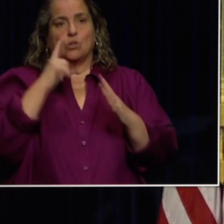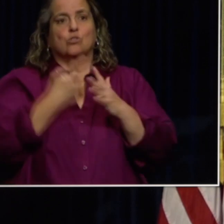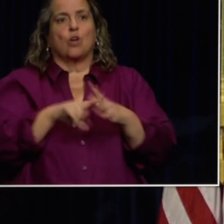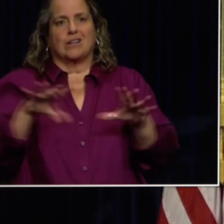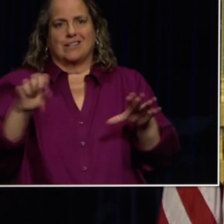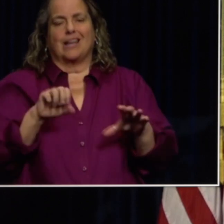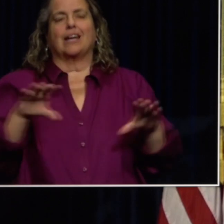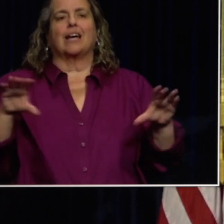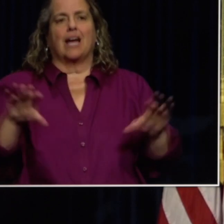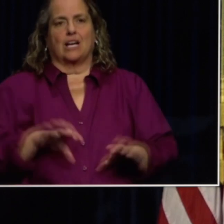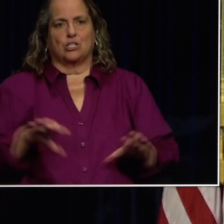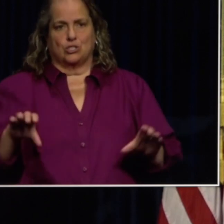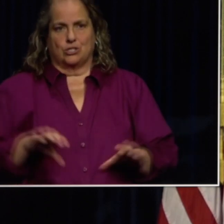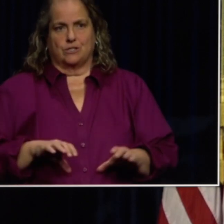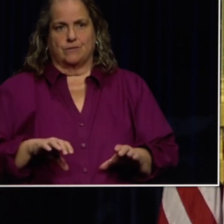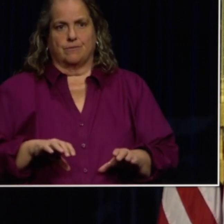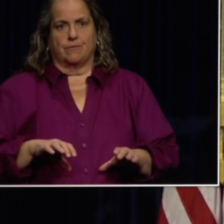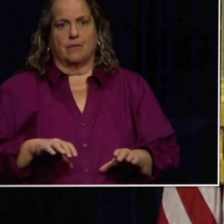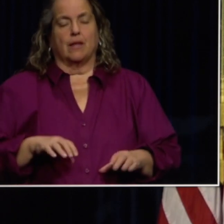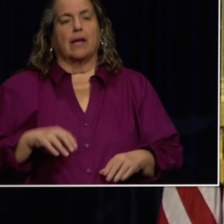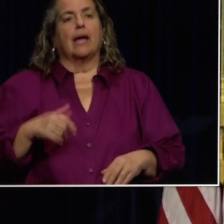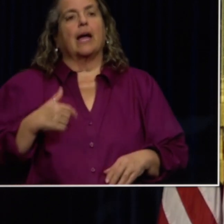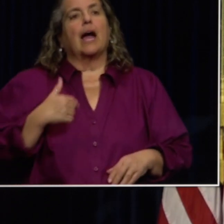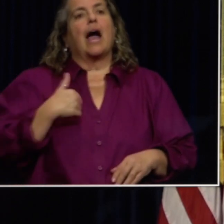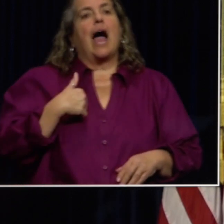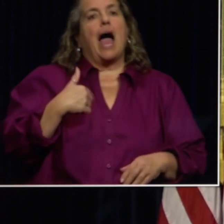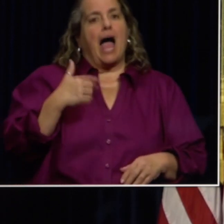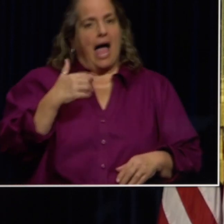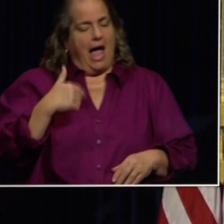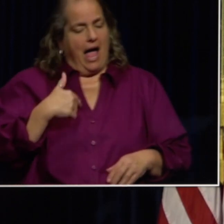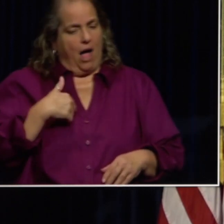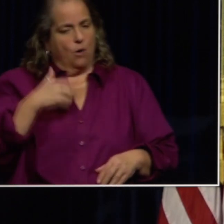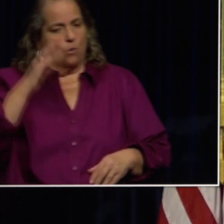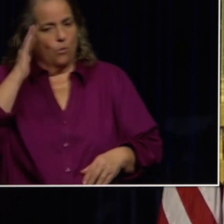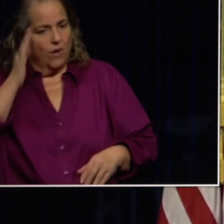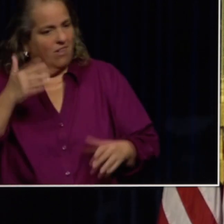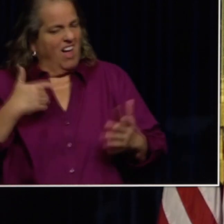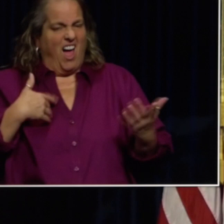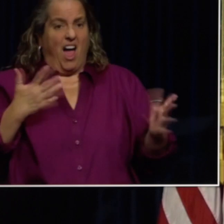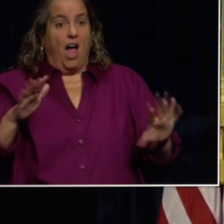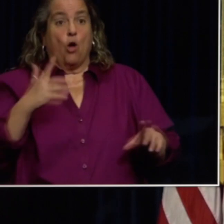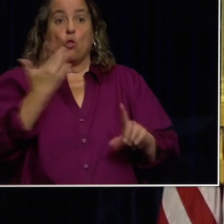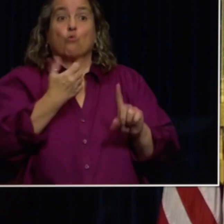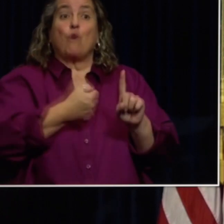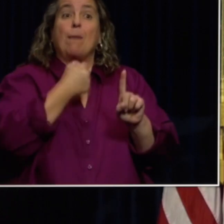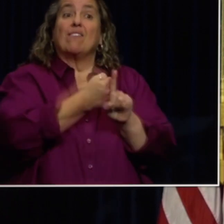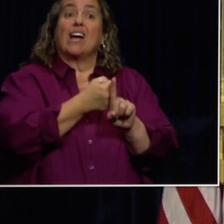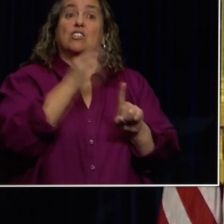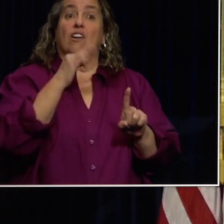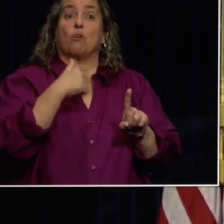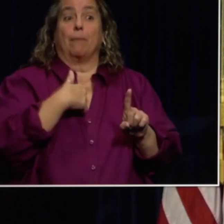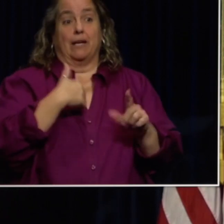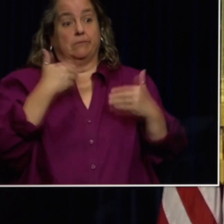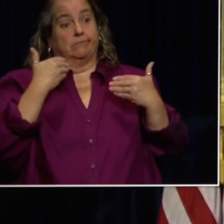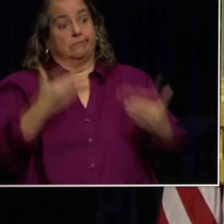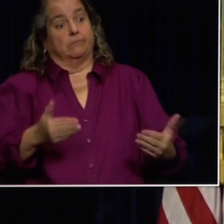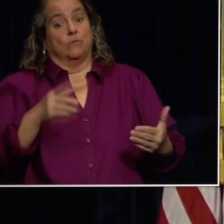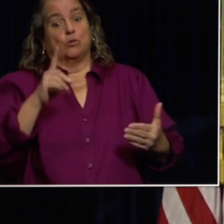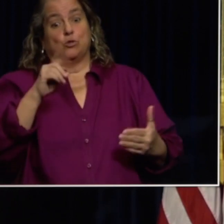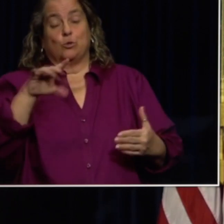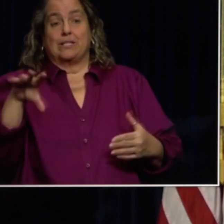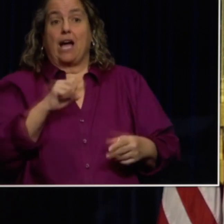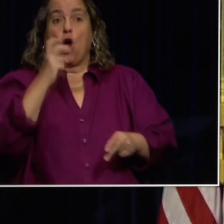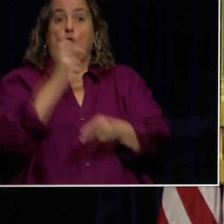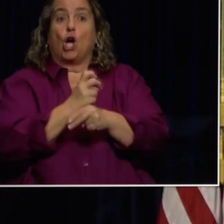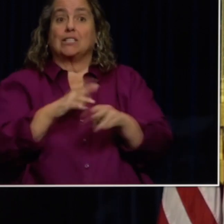any ramifications of doing what it takes to protect lives a long time ago in this, and we're going to make sure. We're going to make sure